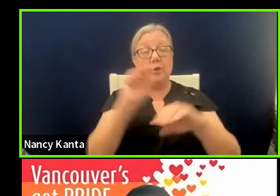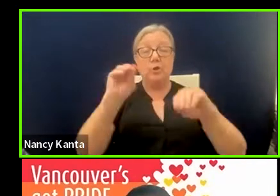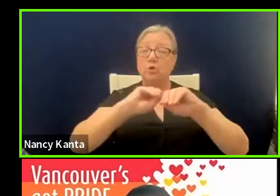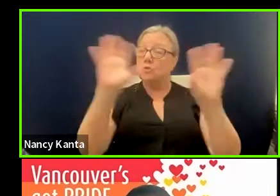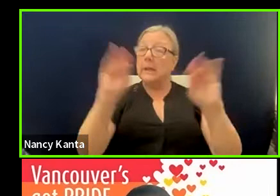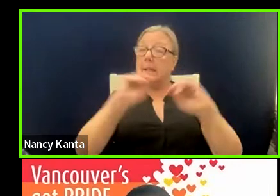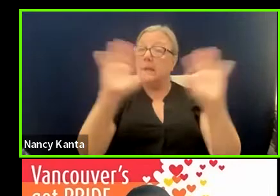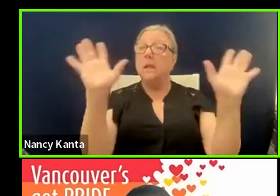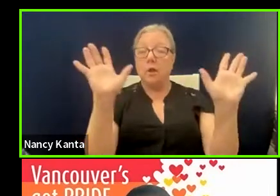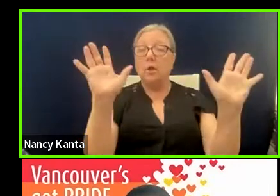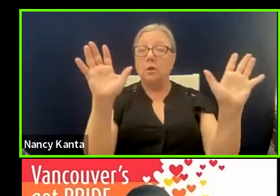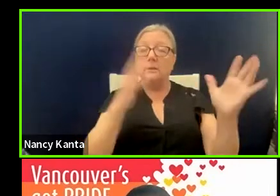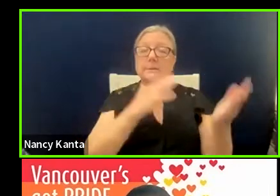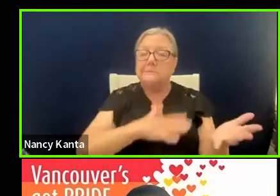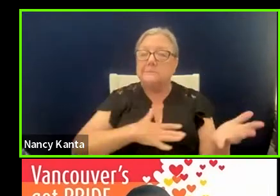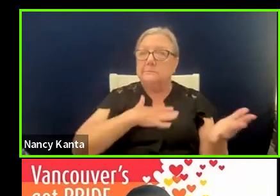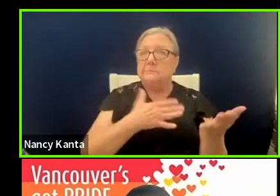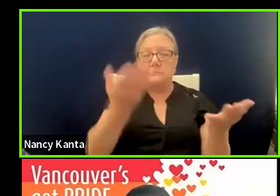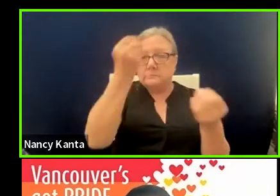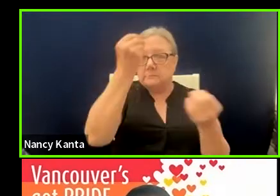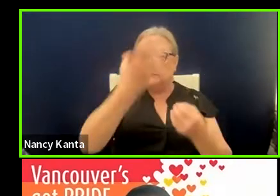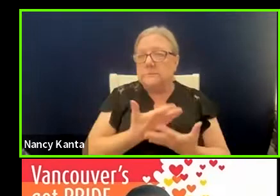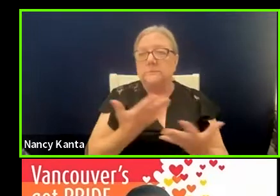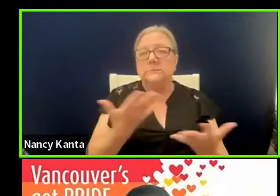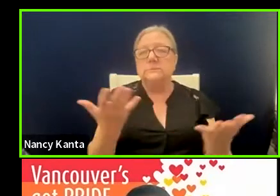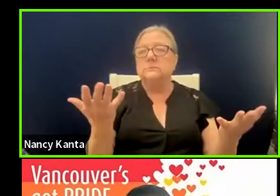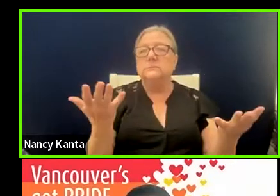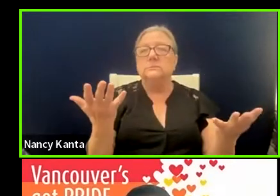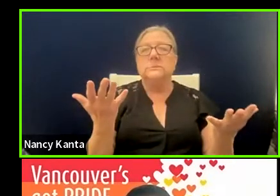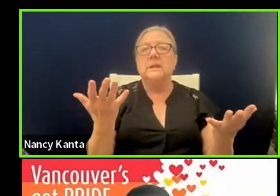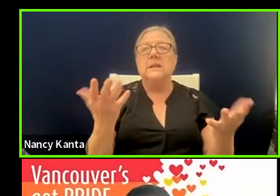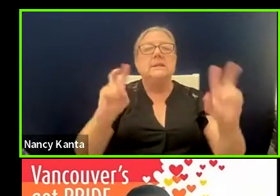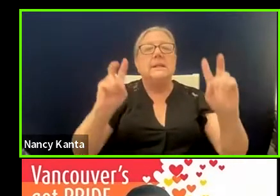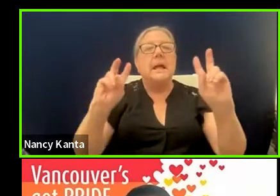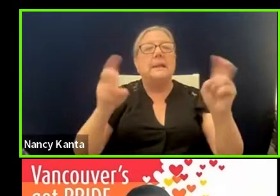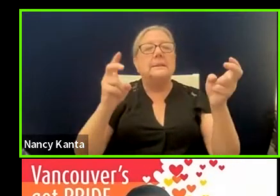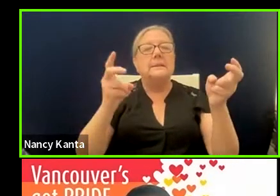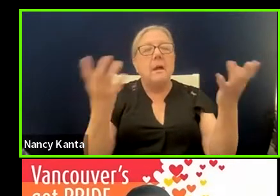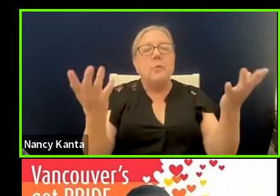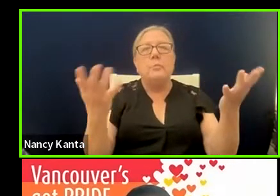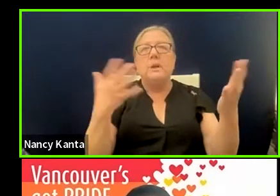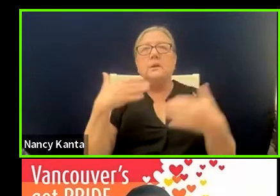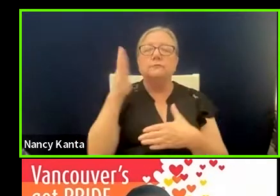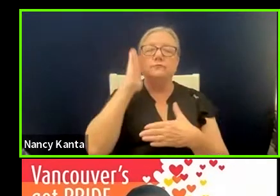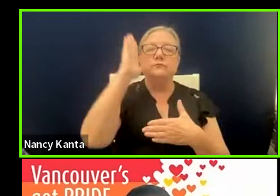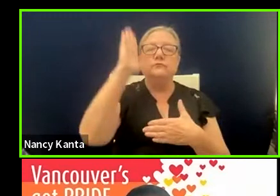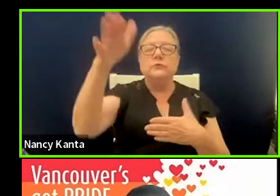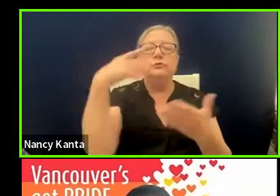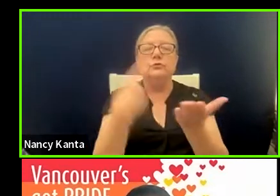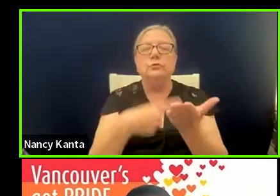that really looks like. What would be most helpful? I heard, you know,